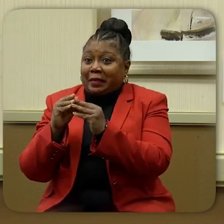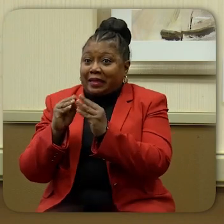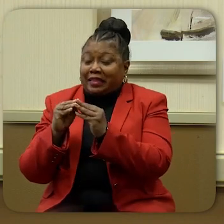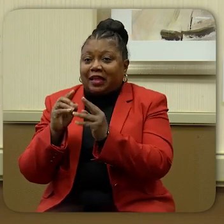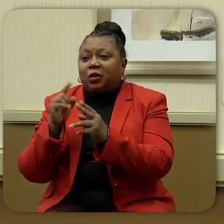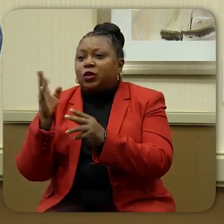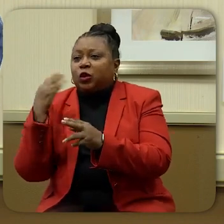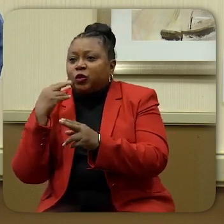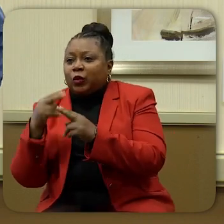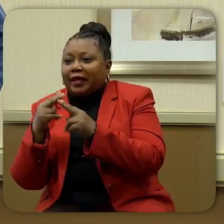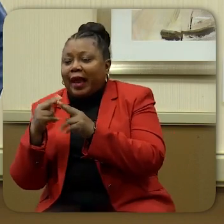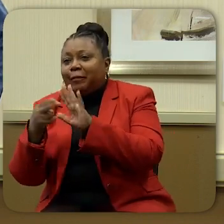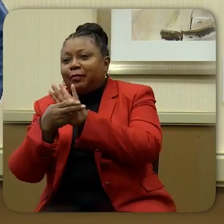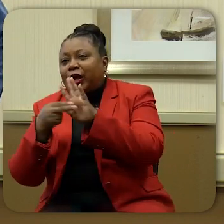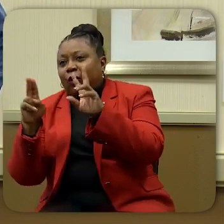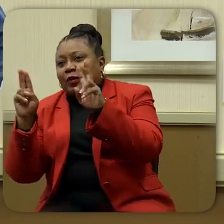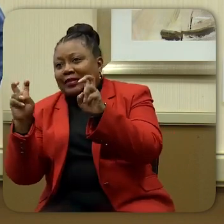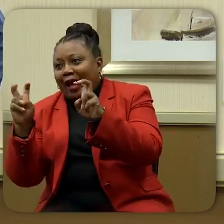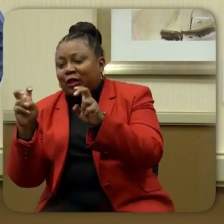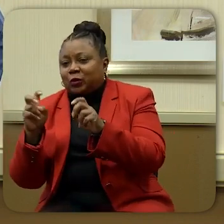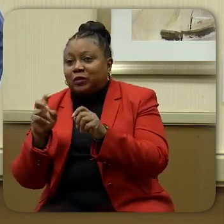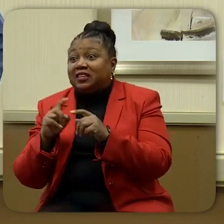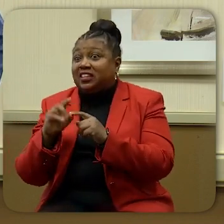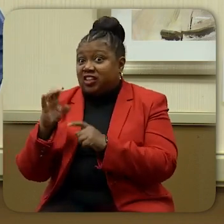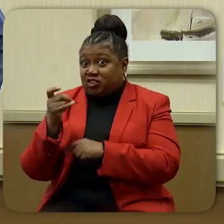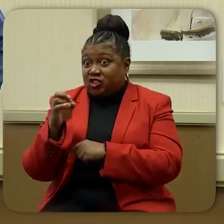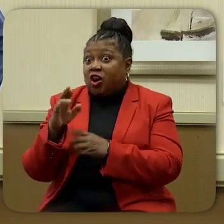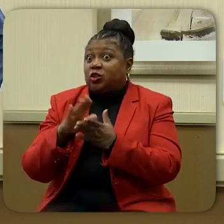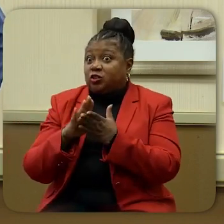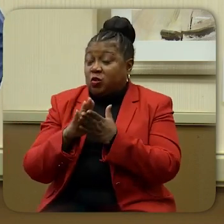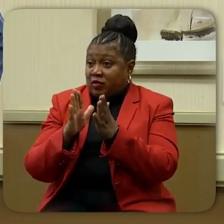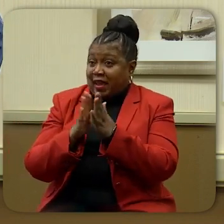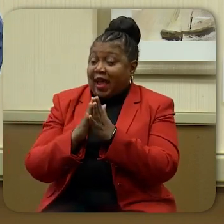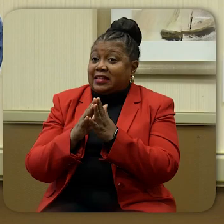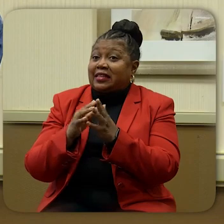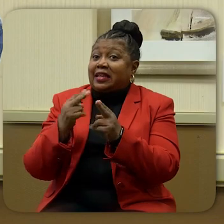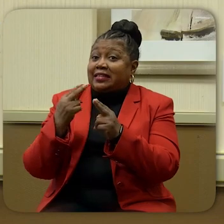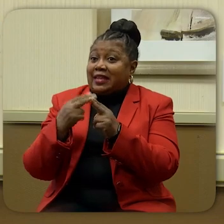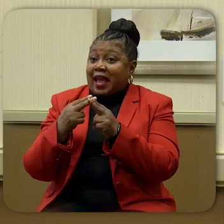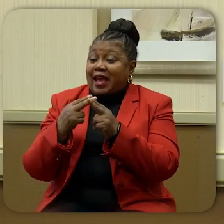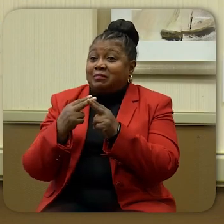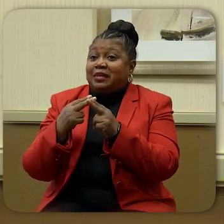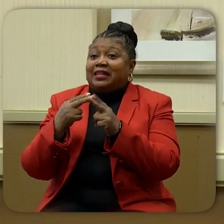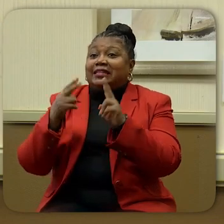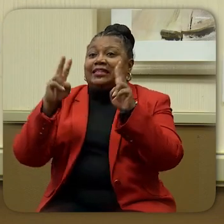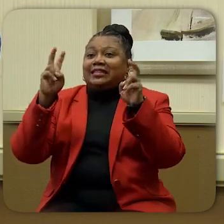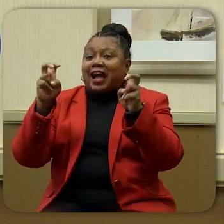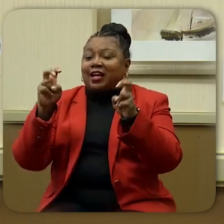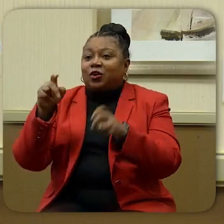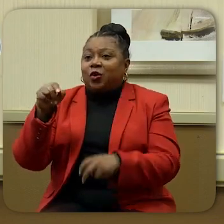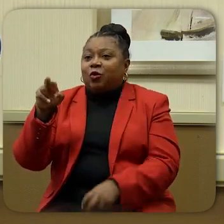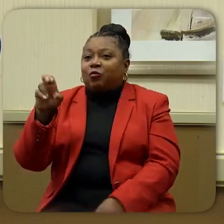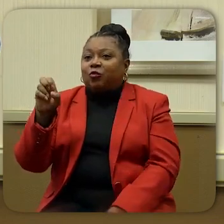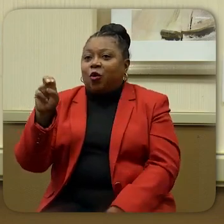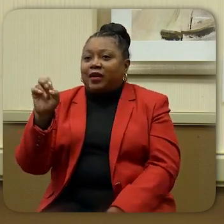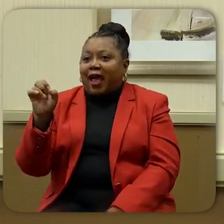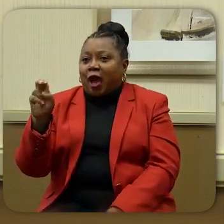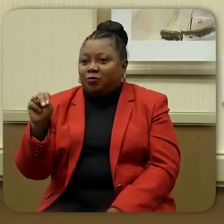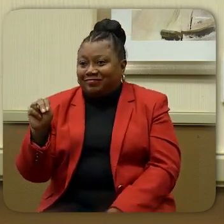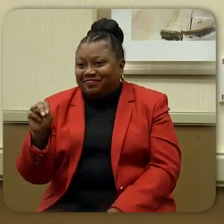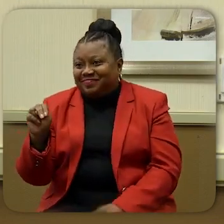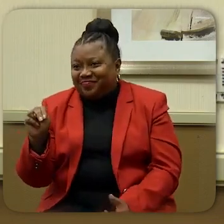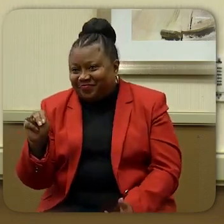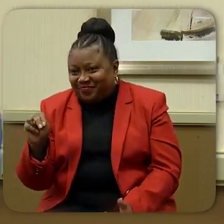what are your pronouns. Oh, cool. So at charter schools, they're asking name, title, and pronouns. Great.